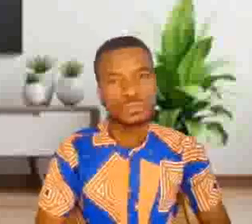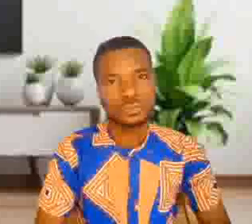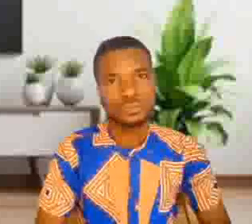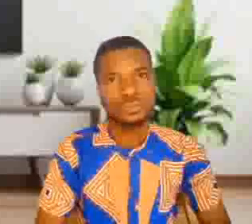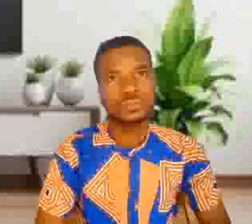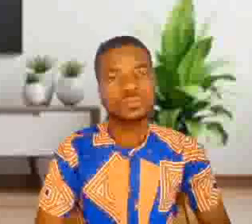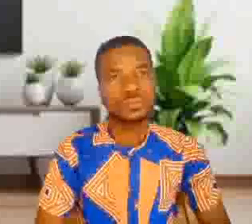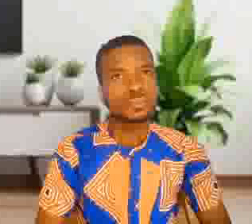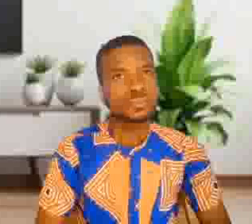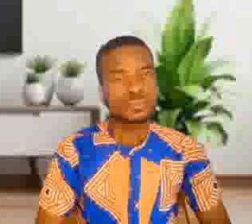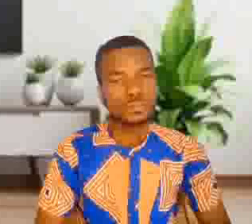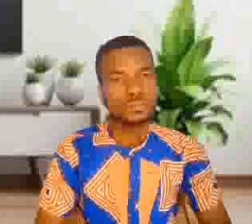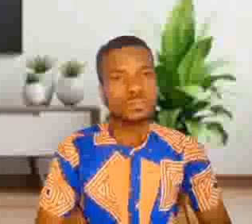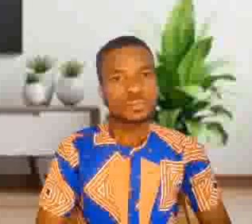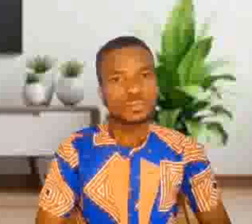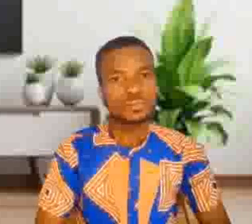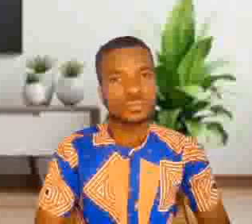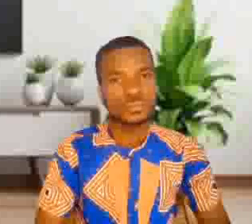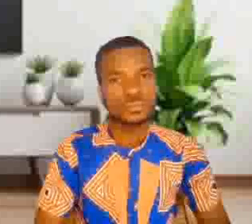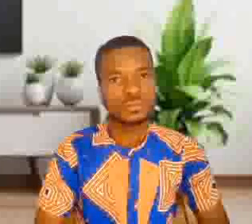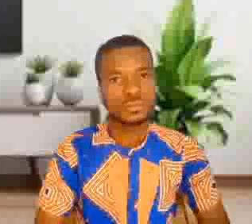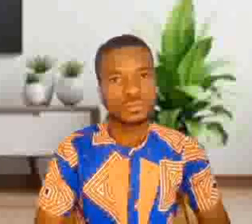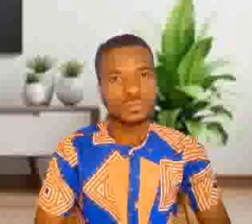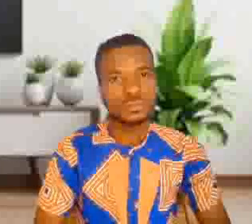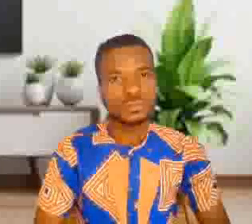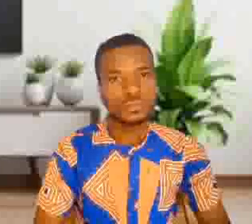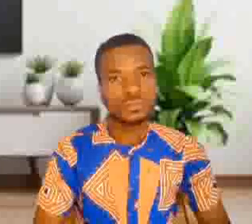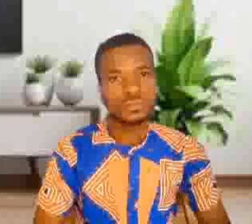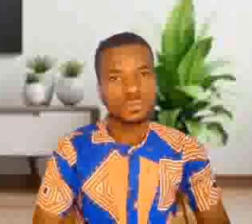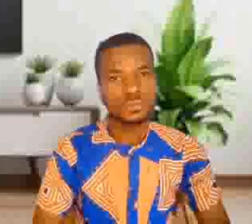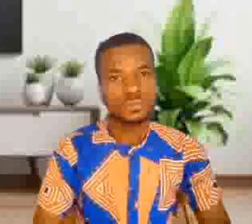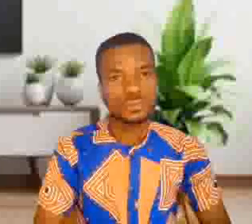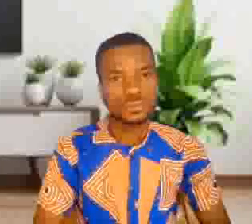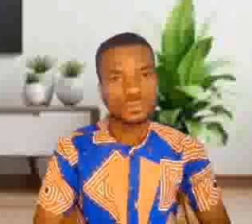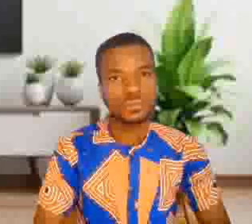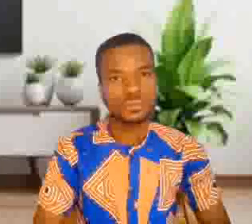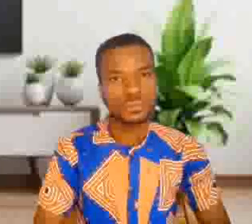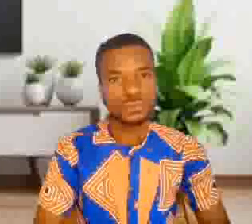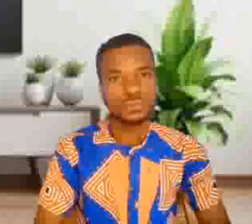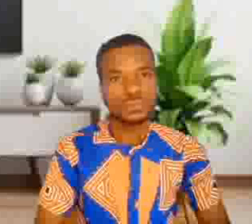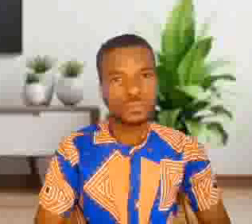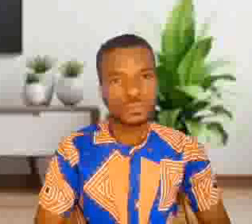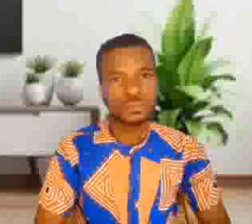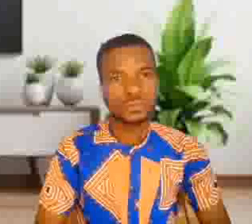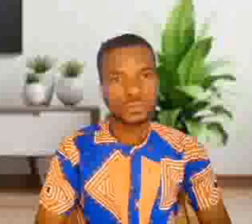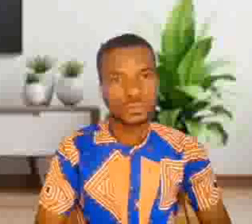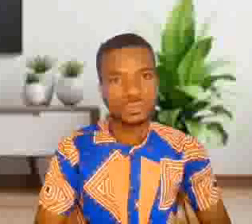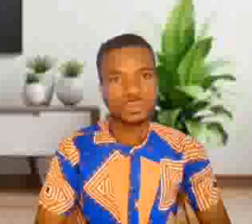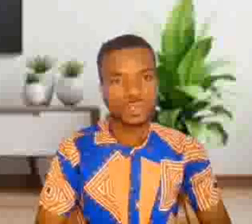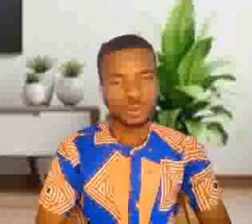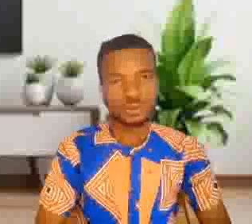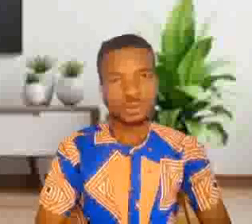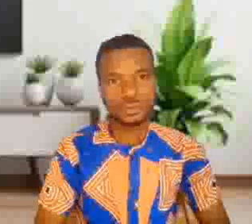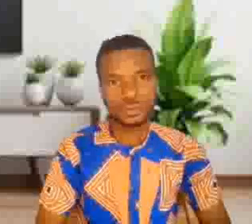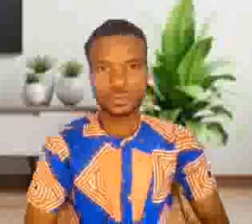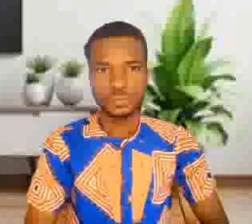dominion. The first thing you will find about dominion is the capacity requirement